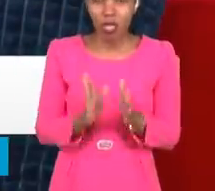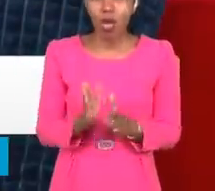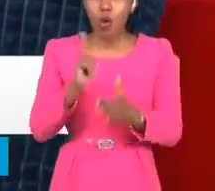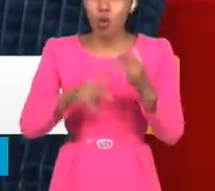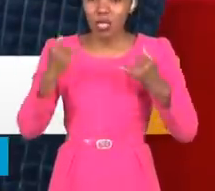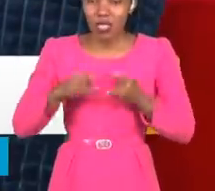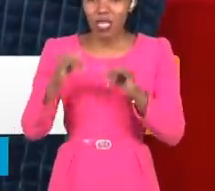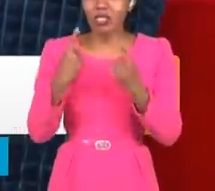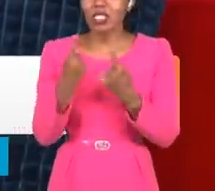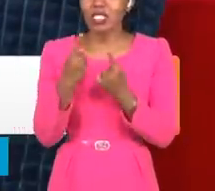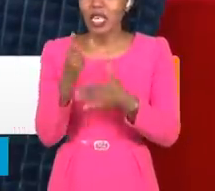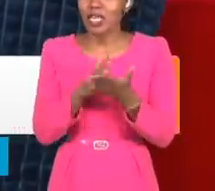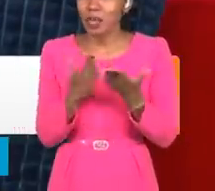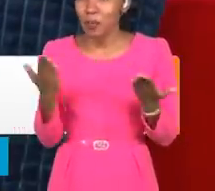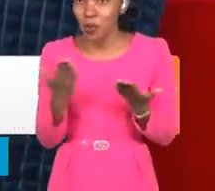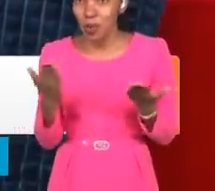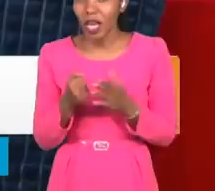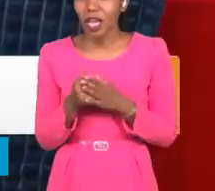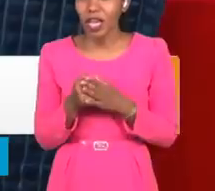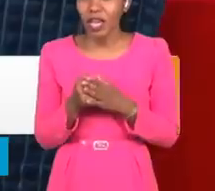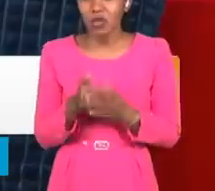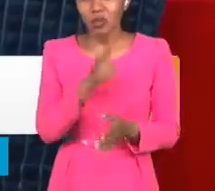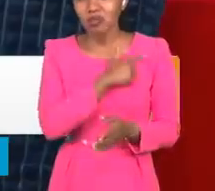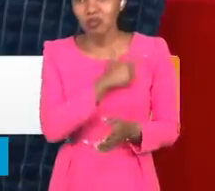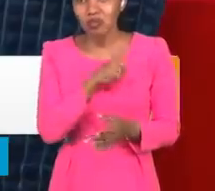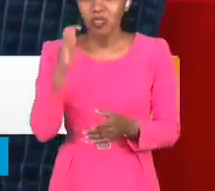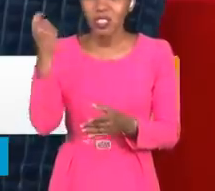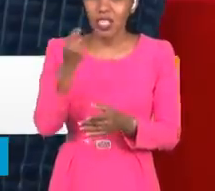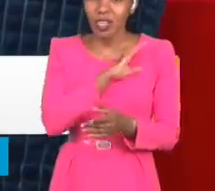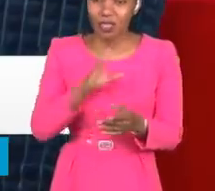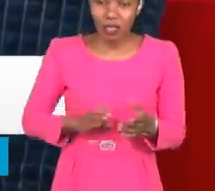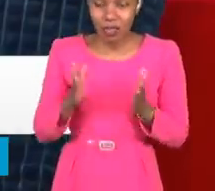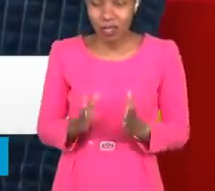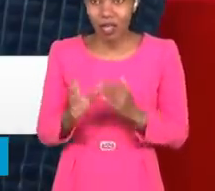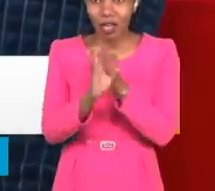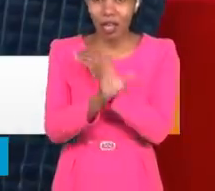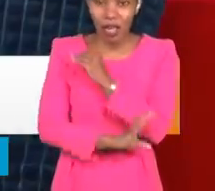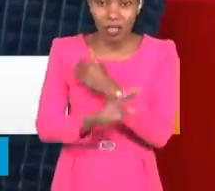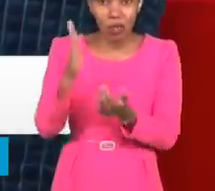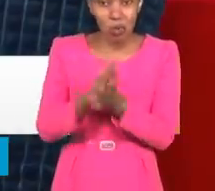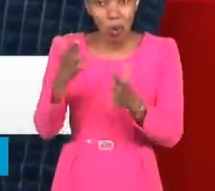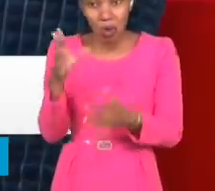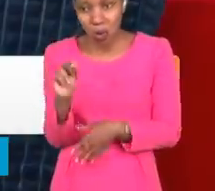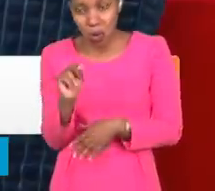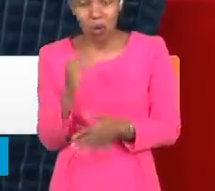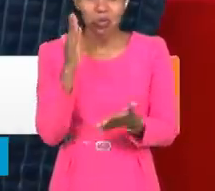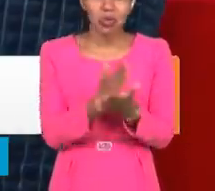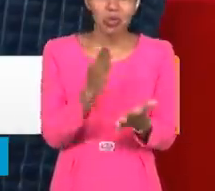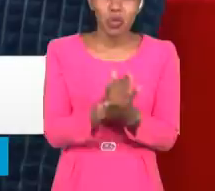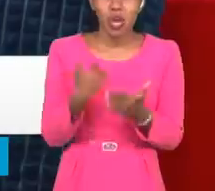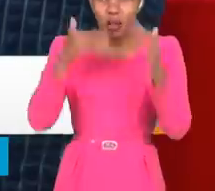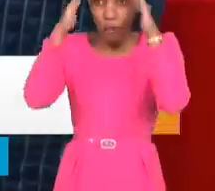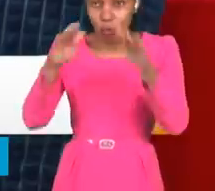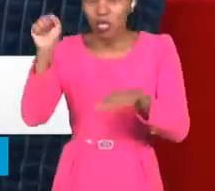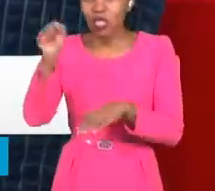is somewhere to may relax, Kenya is a Christian country. Yeah. Kweli ama urongo. It's true that. Yes, as much as tukona Muslims,